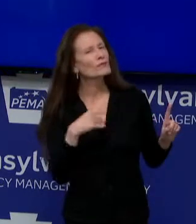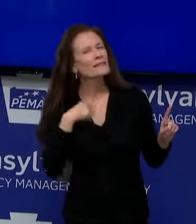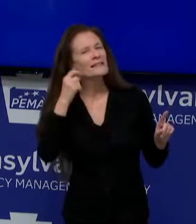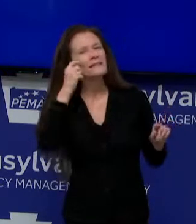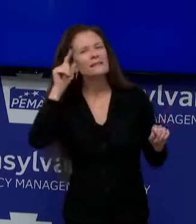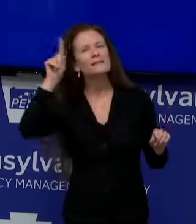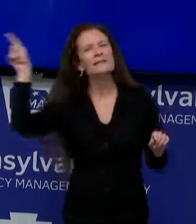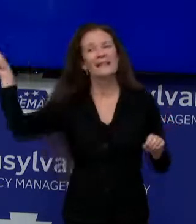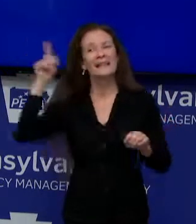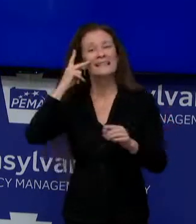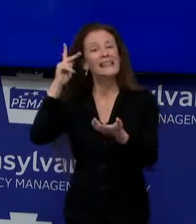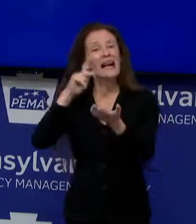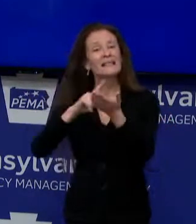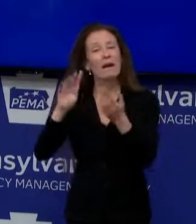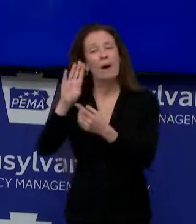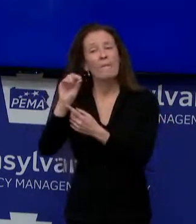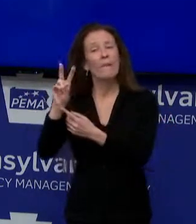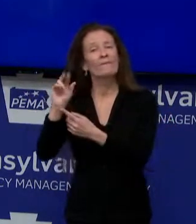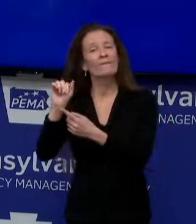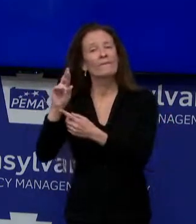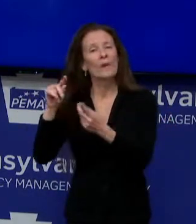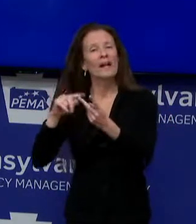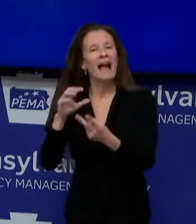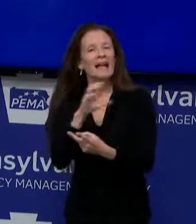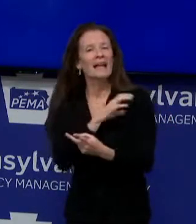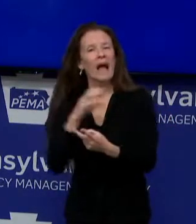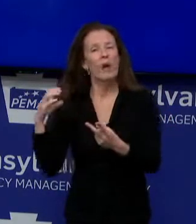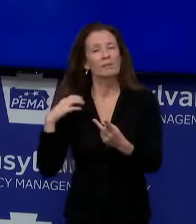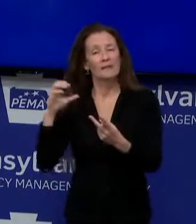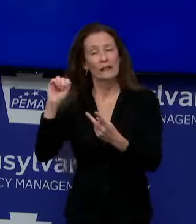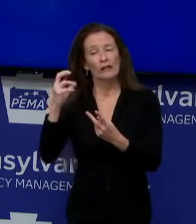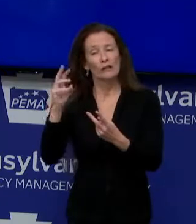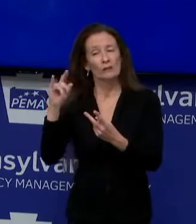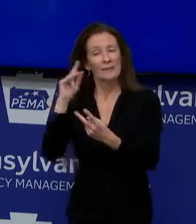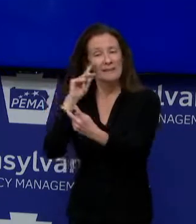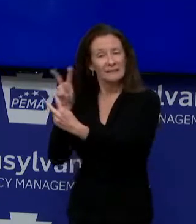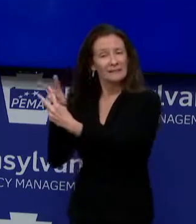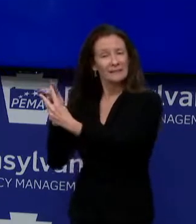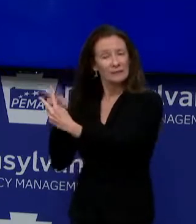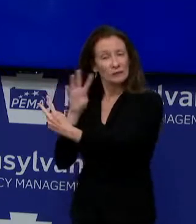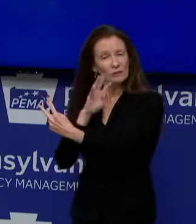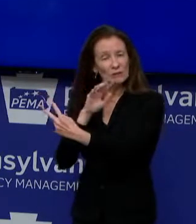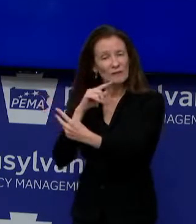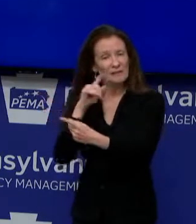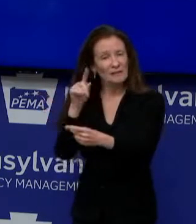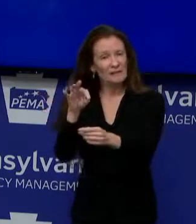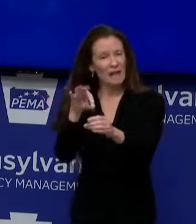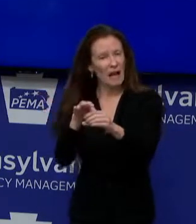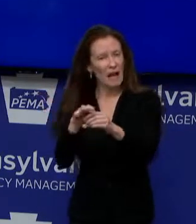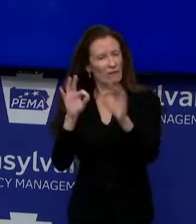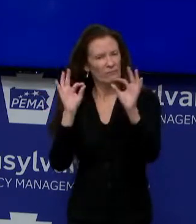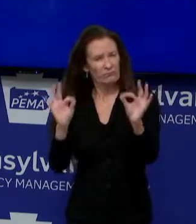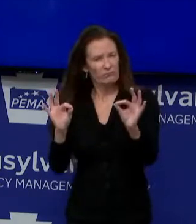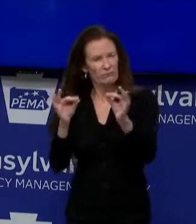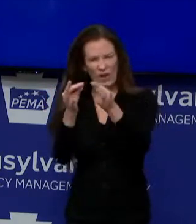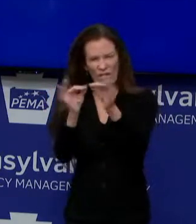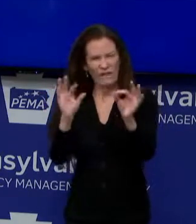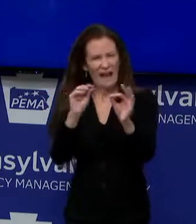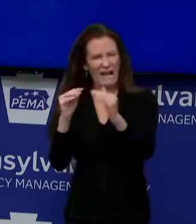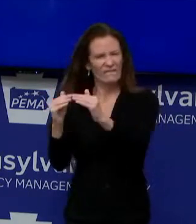and Commissioner Schmidt, the ways that Pennsylvania held a free and fair election,